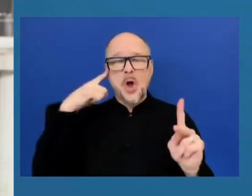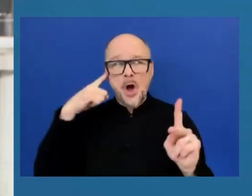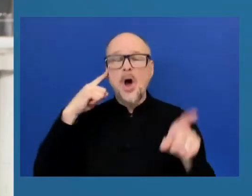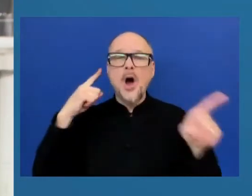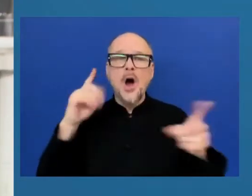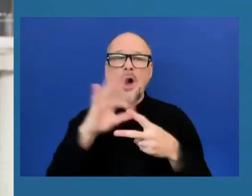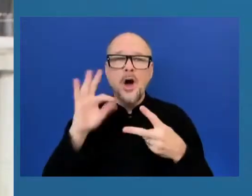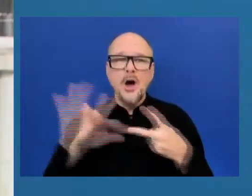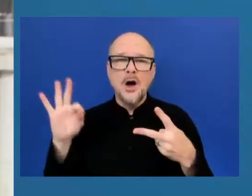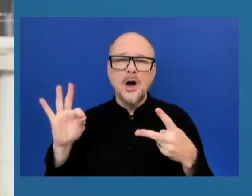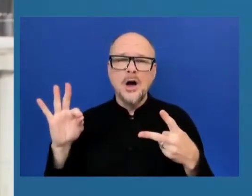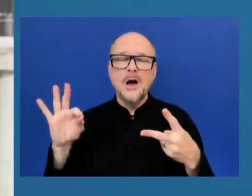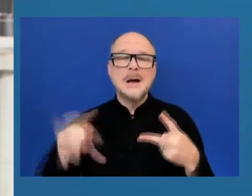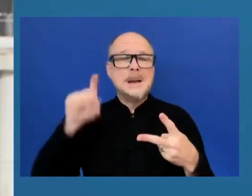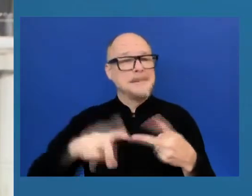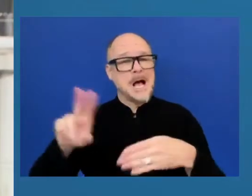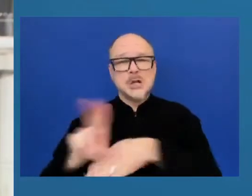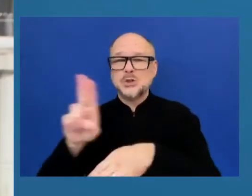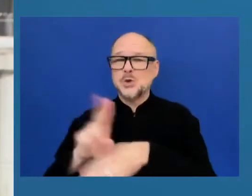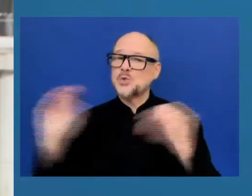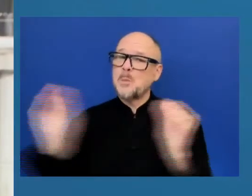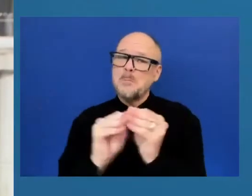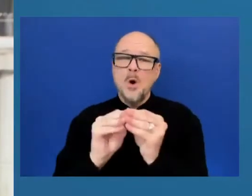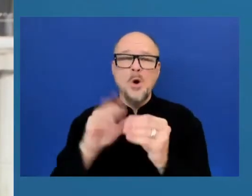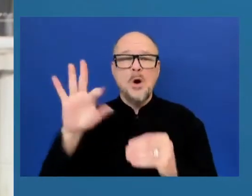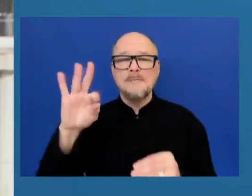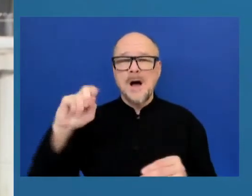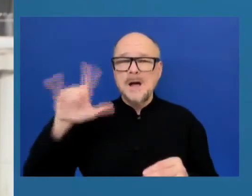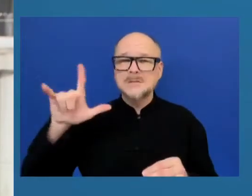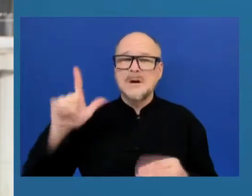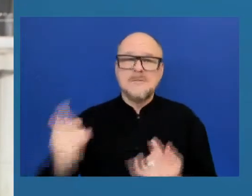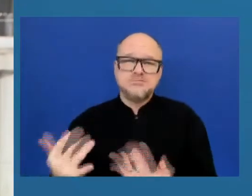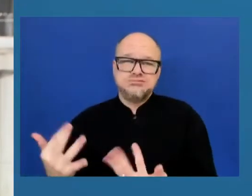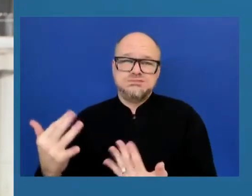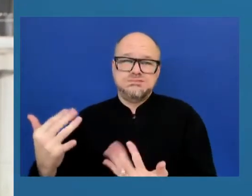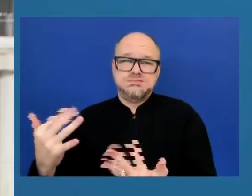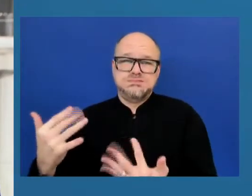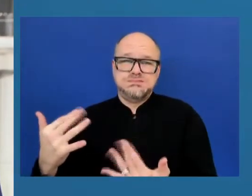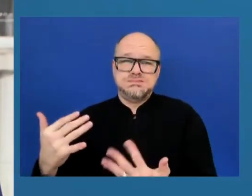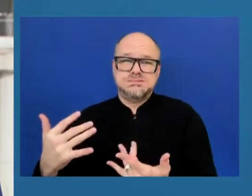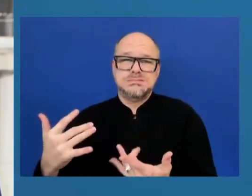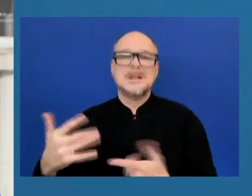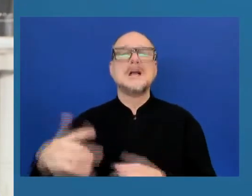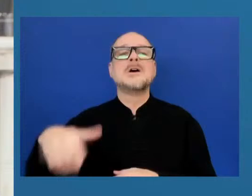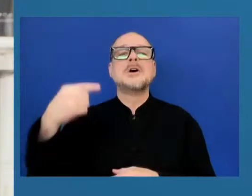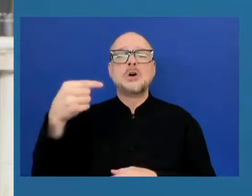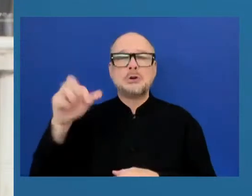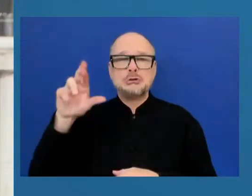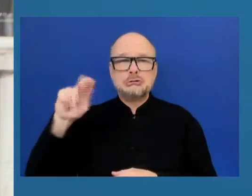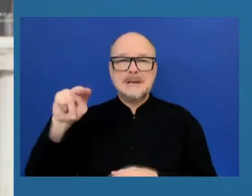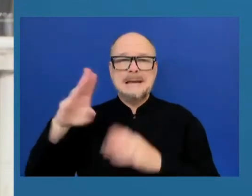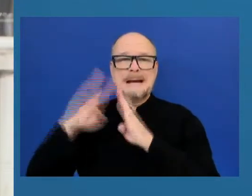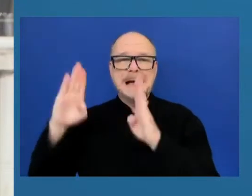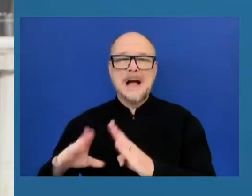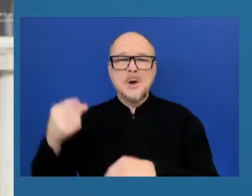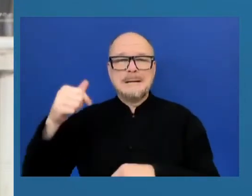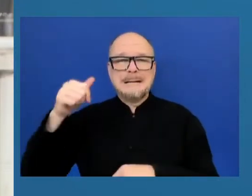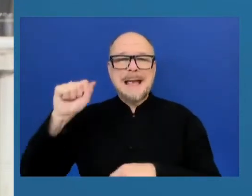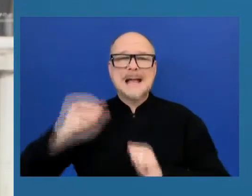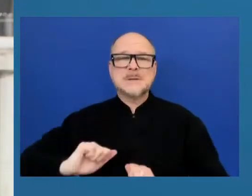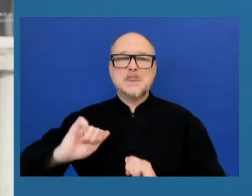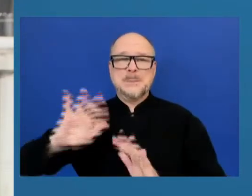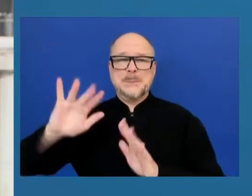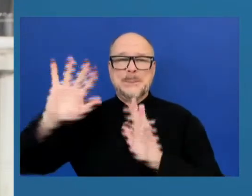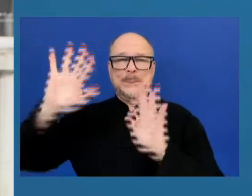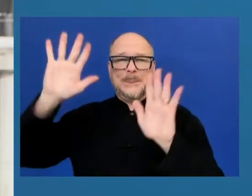burn more fuels. More fossil fuels have been burned. Greenhouse emissions are up in downstate New York because